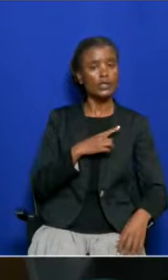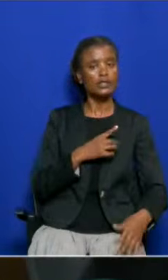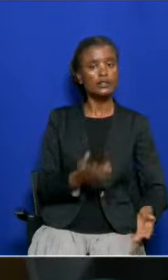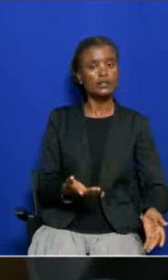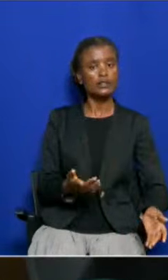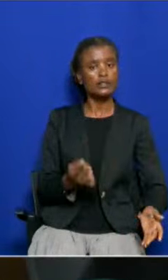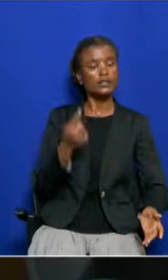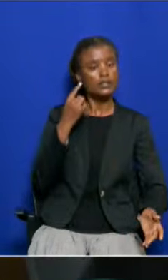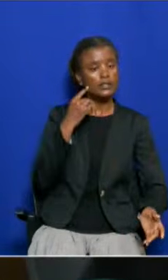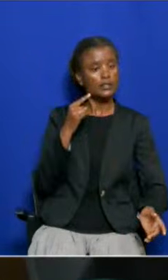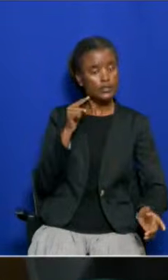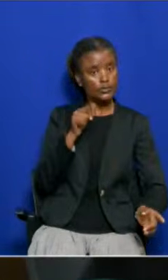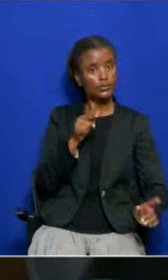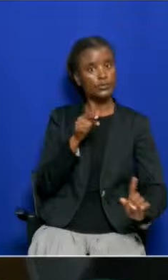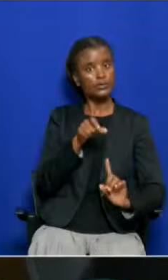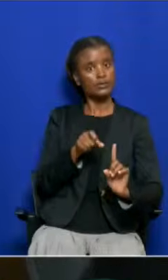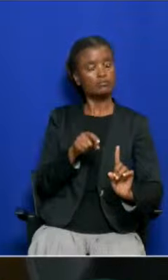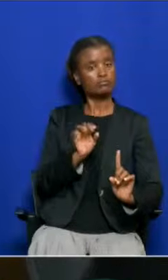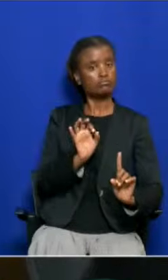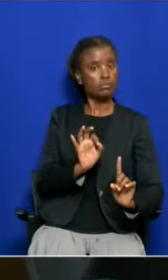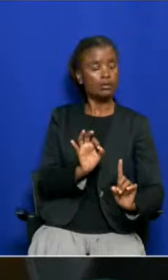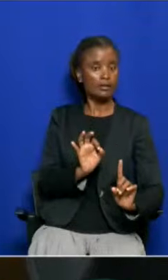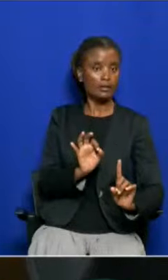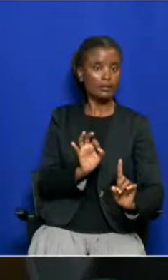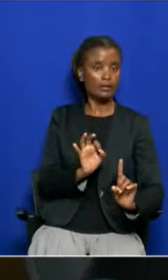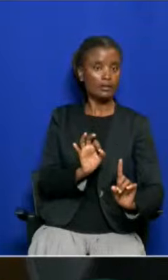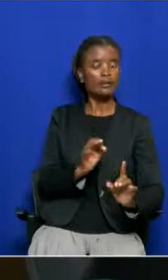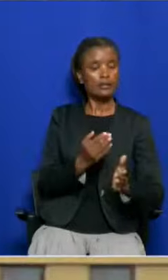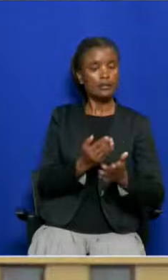person to receive a list